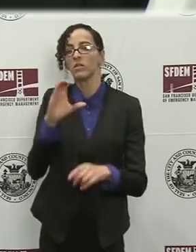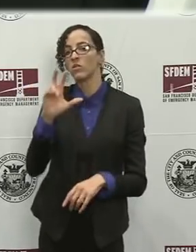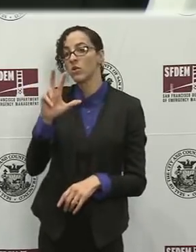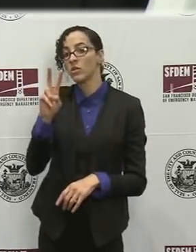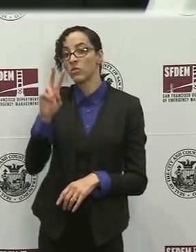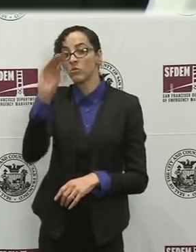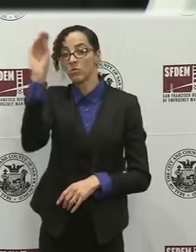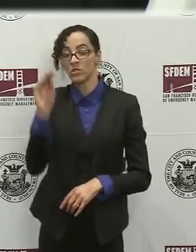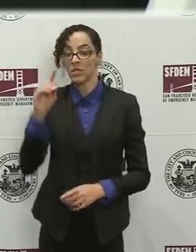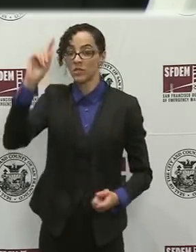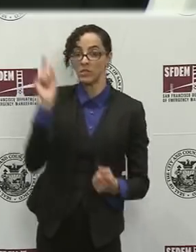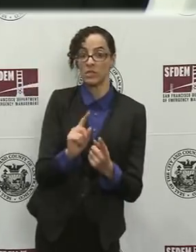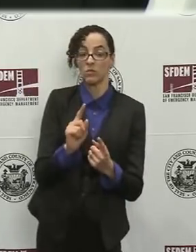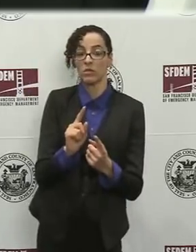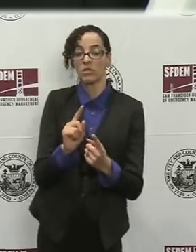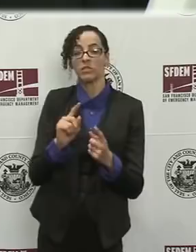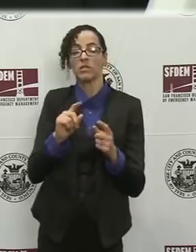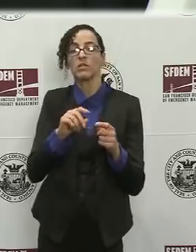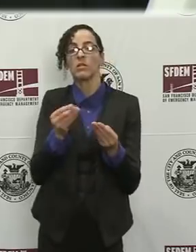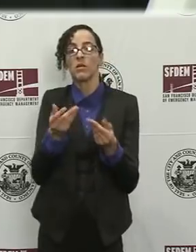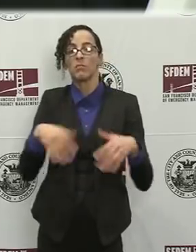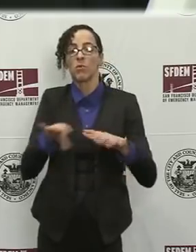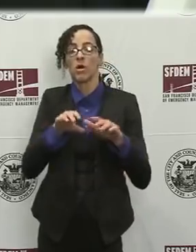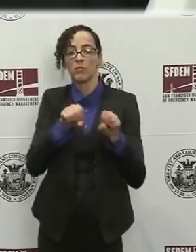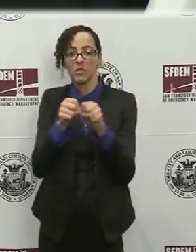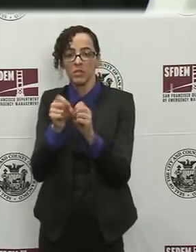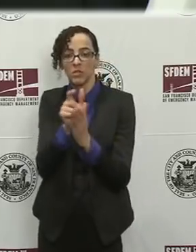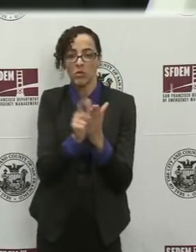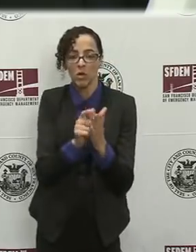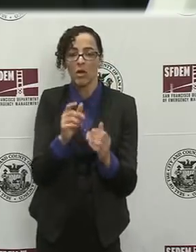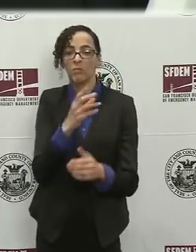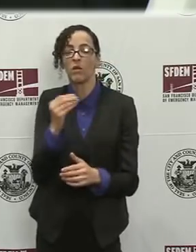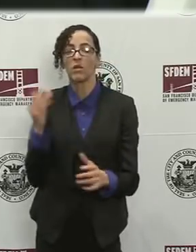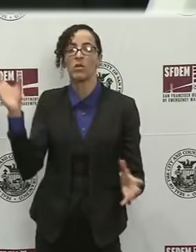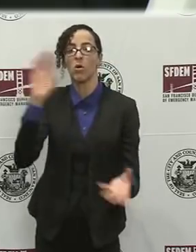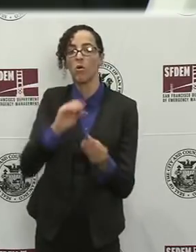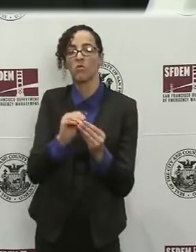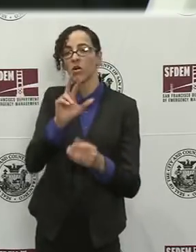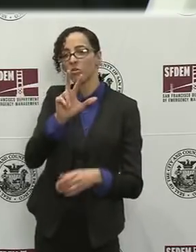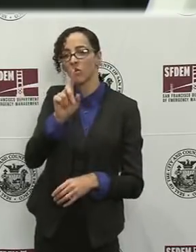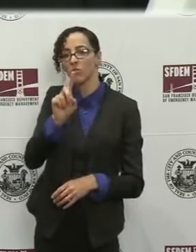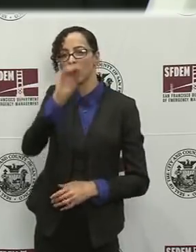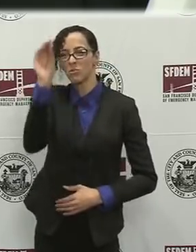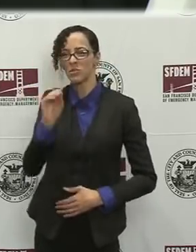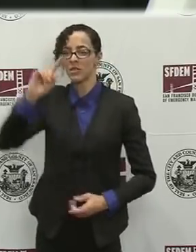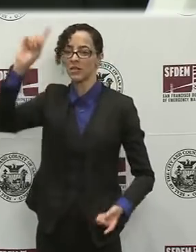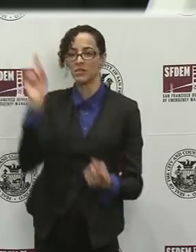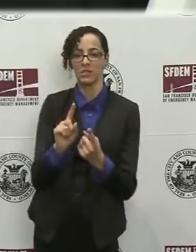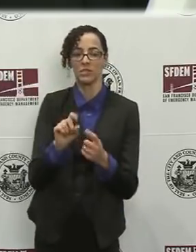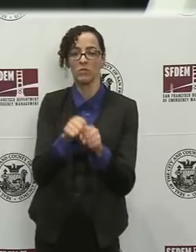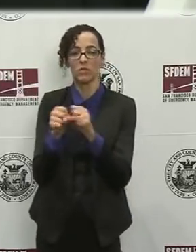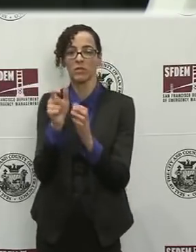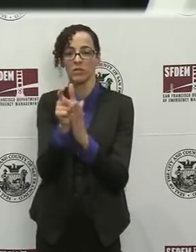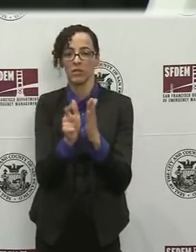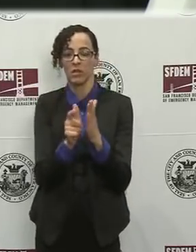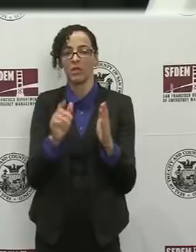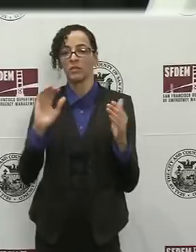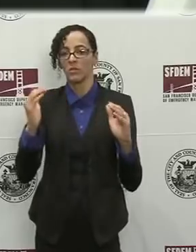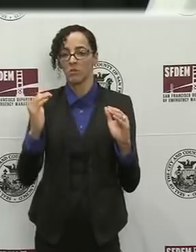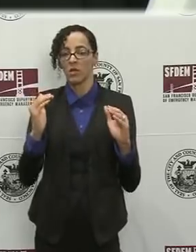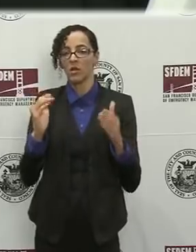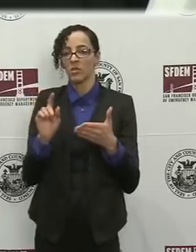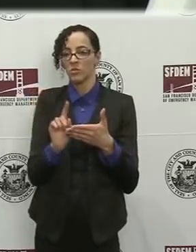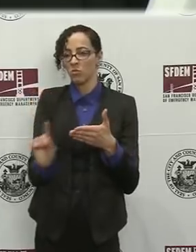overall Part 1 crime decrease of 31%. And that was comparing the weeks of